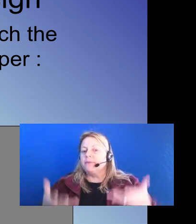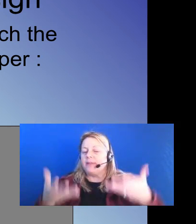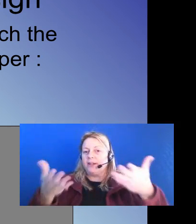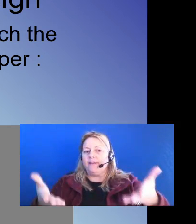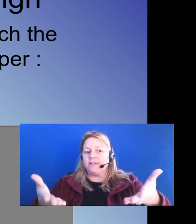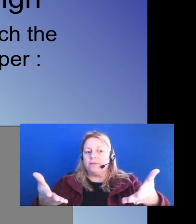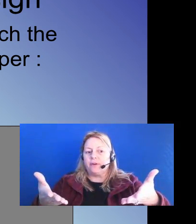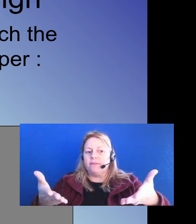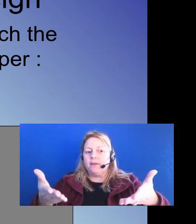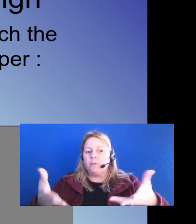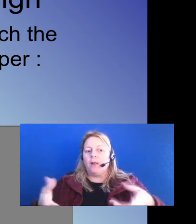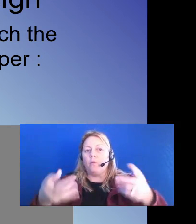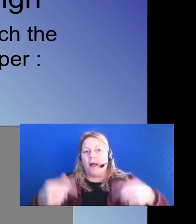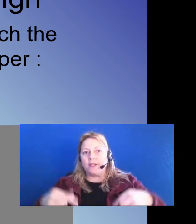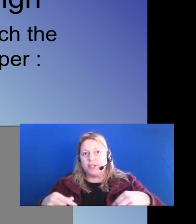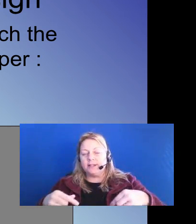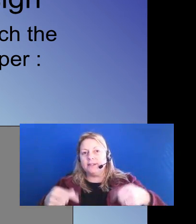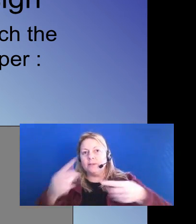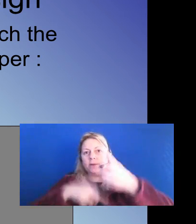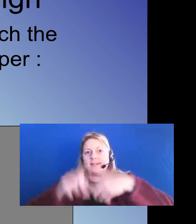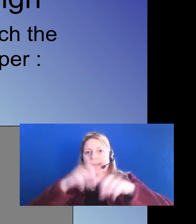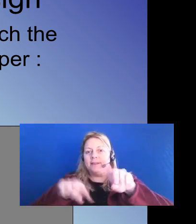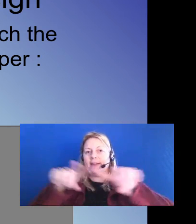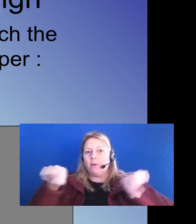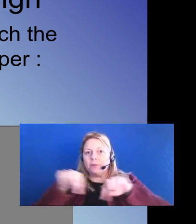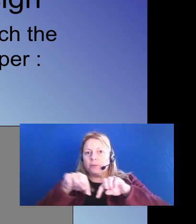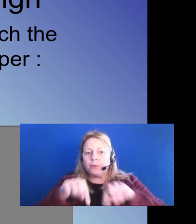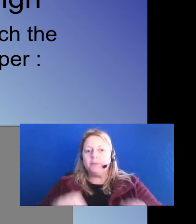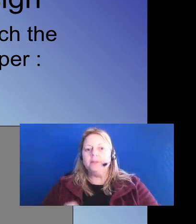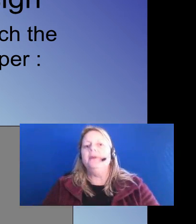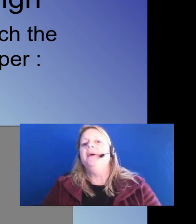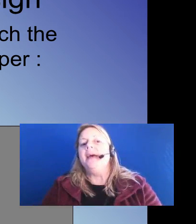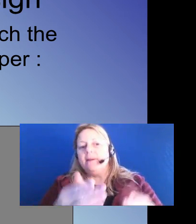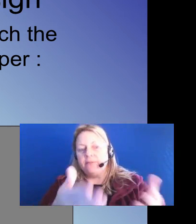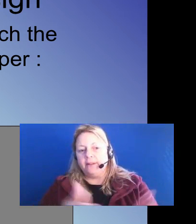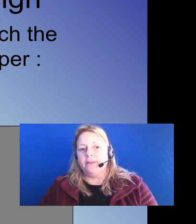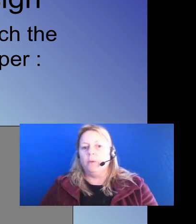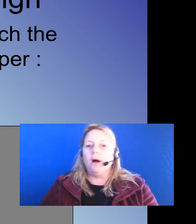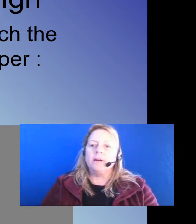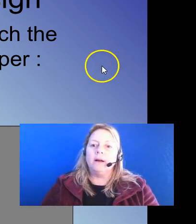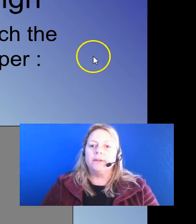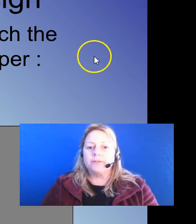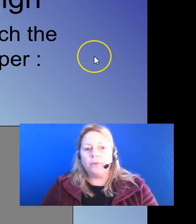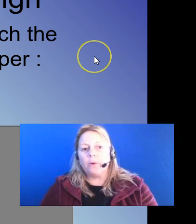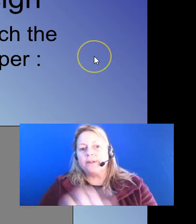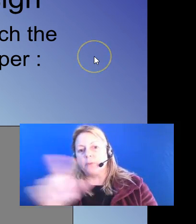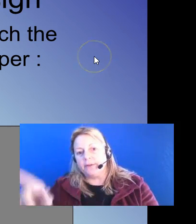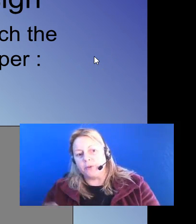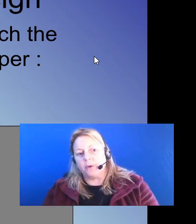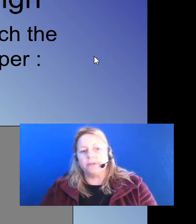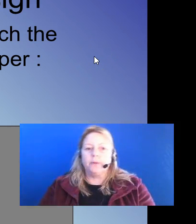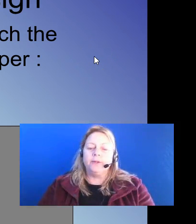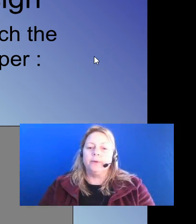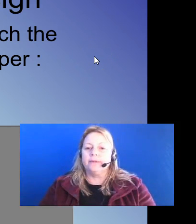students, they could have this in front of them while watching someone sign the layout of a room. Fill in the wall colors, floors,